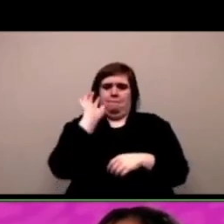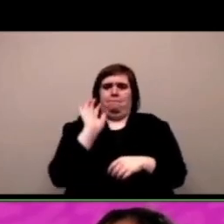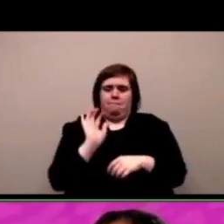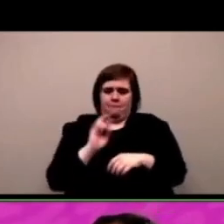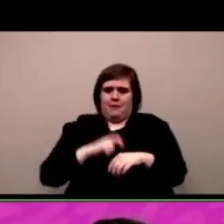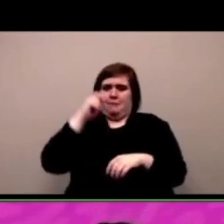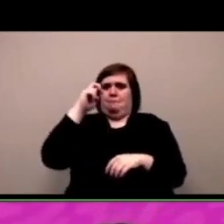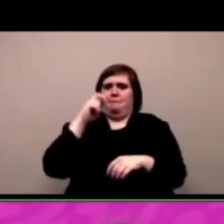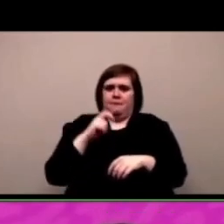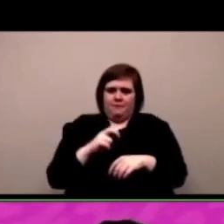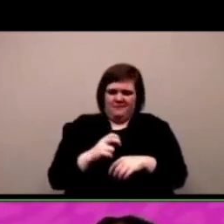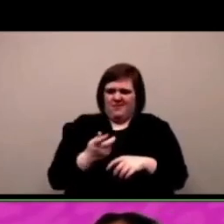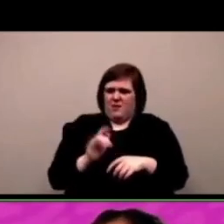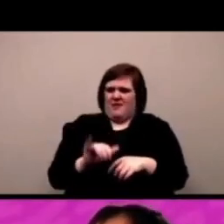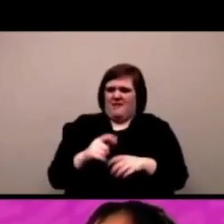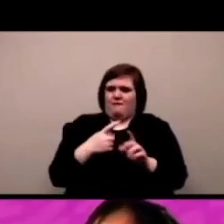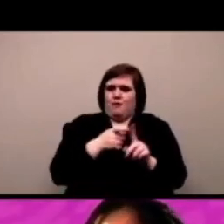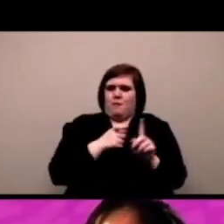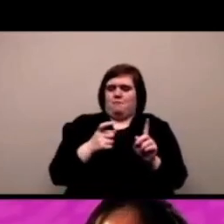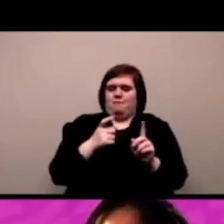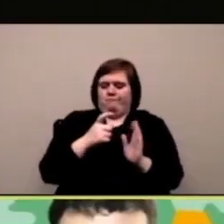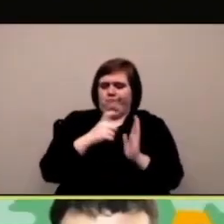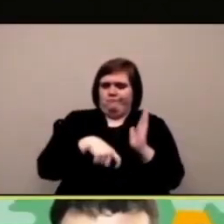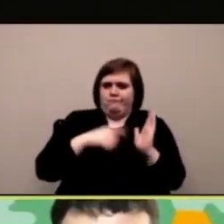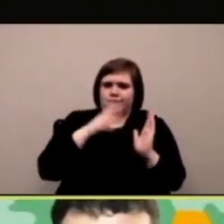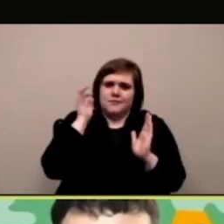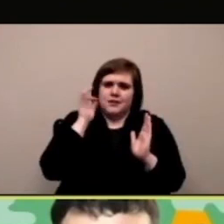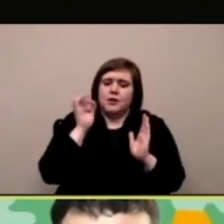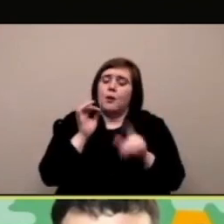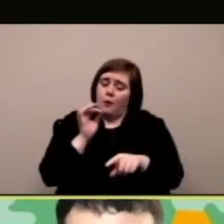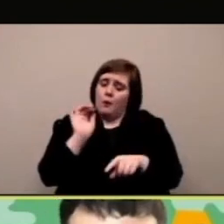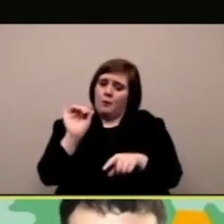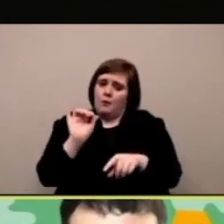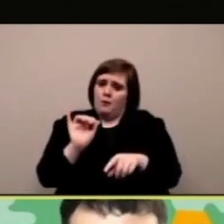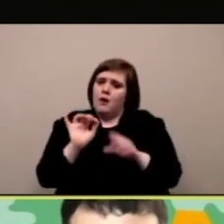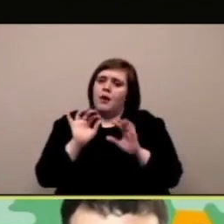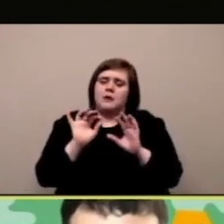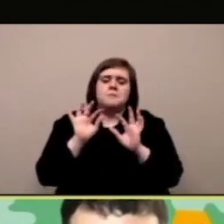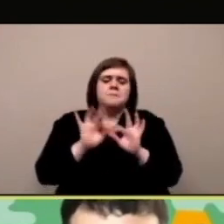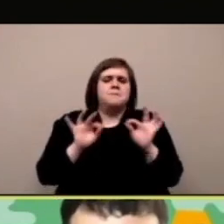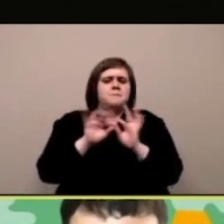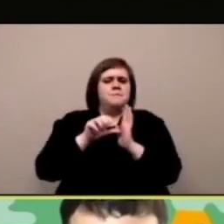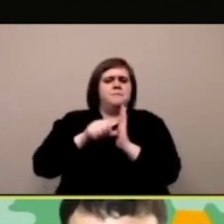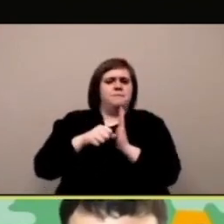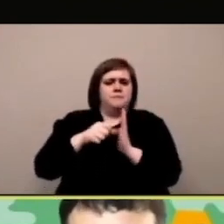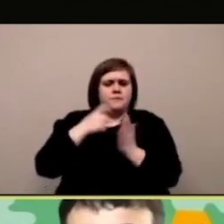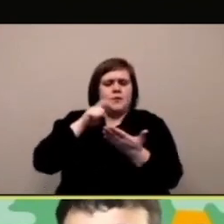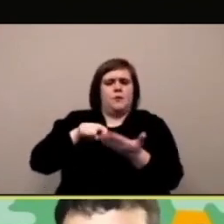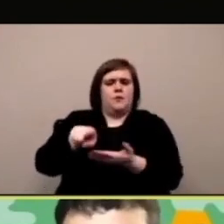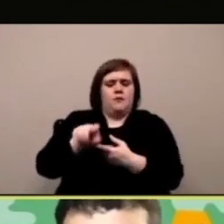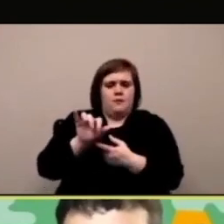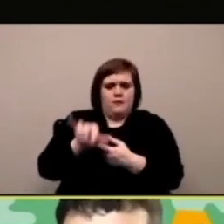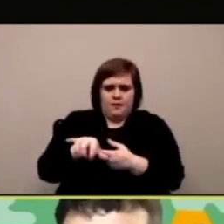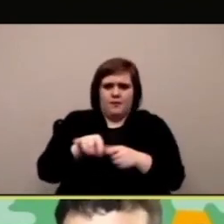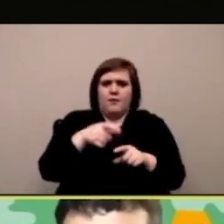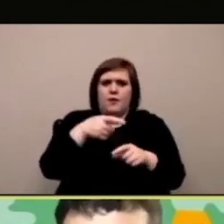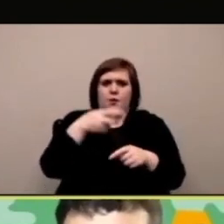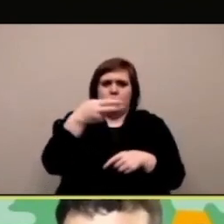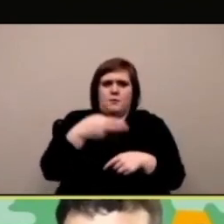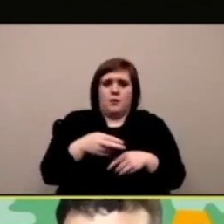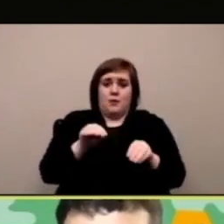Scratch Cat. And so it's worth noting that the motion blocks in Scratch let you move a sprite